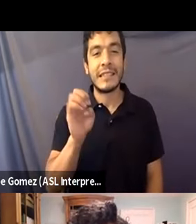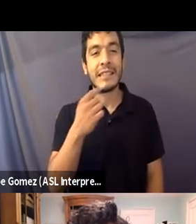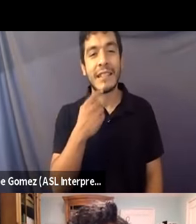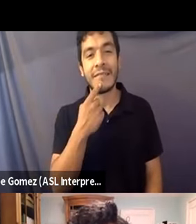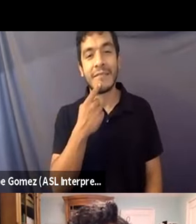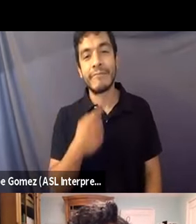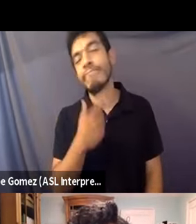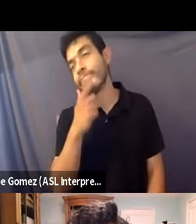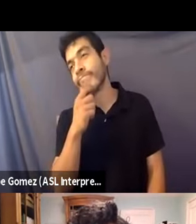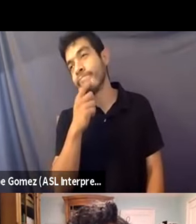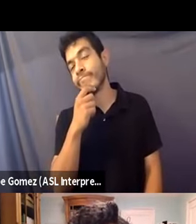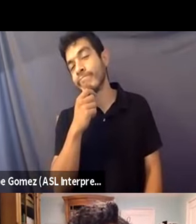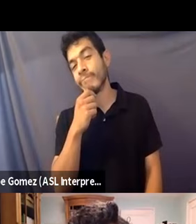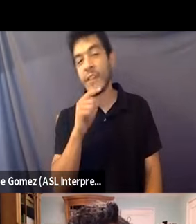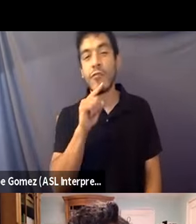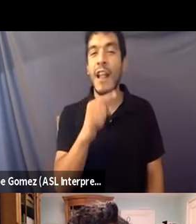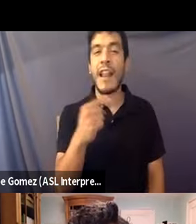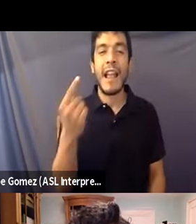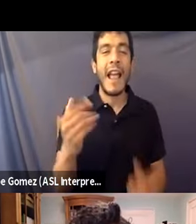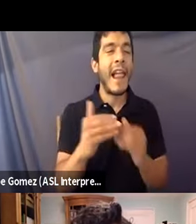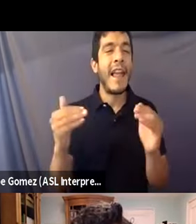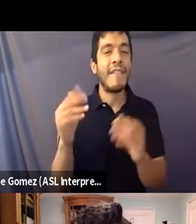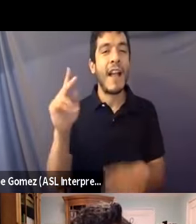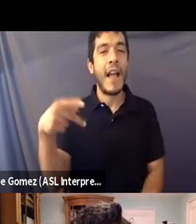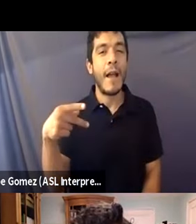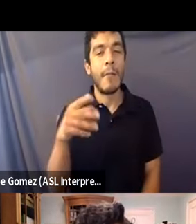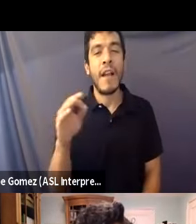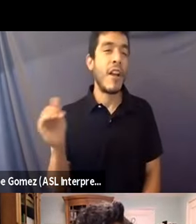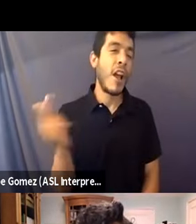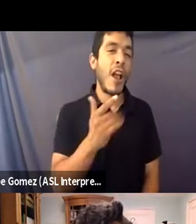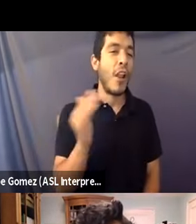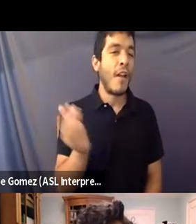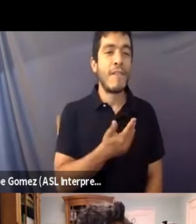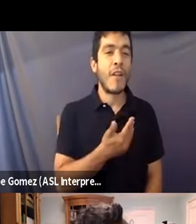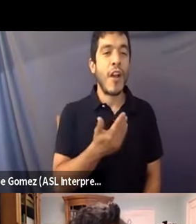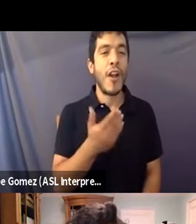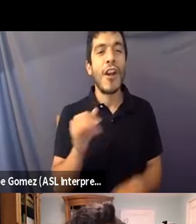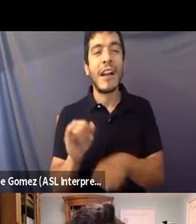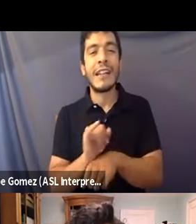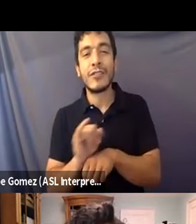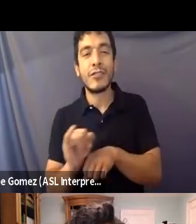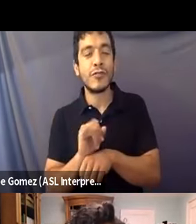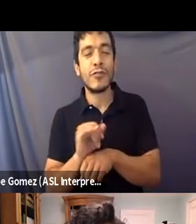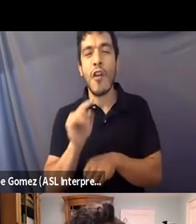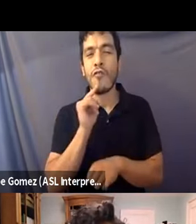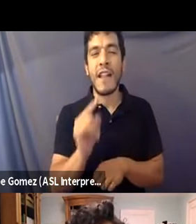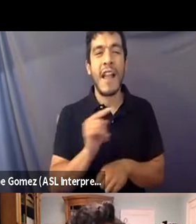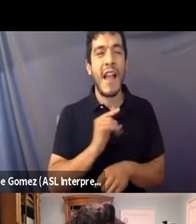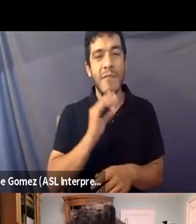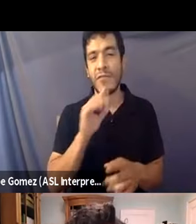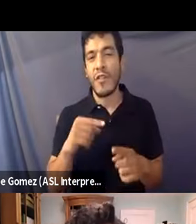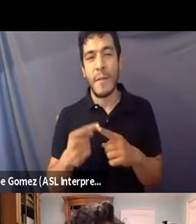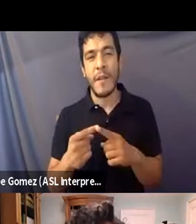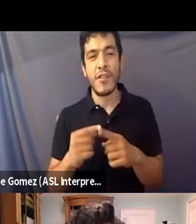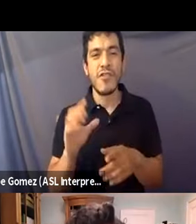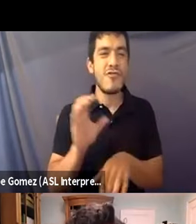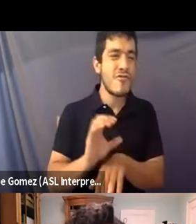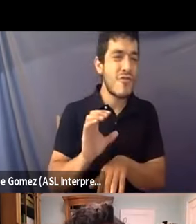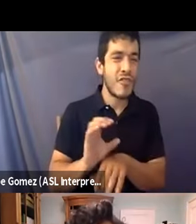Just the leveling up of all of our institutions give me hope. I'm talking about churches